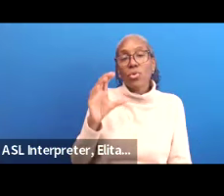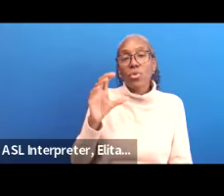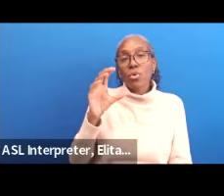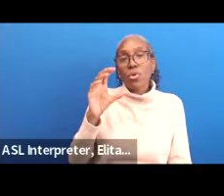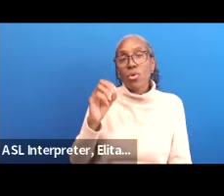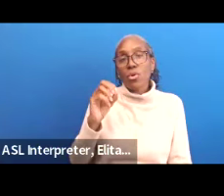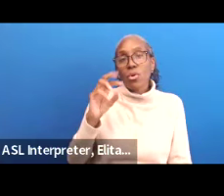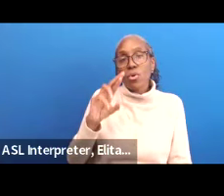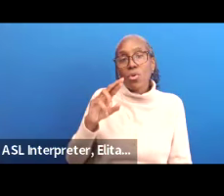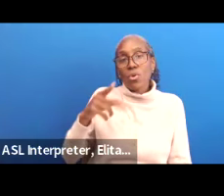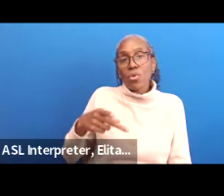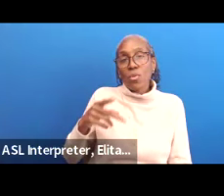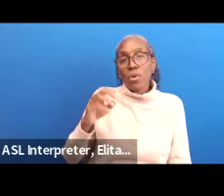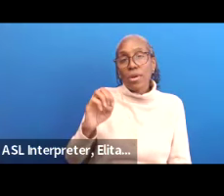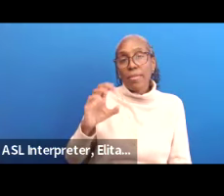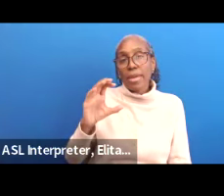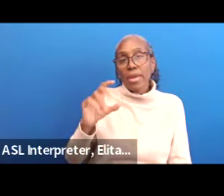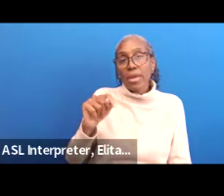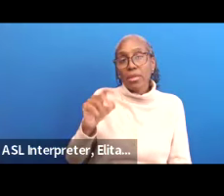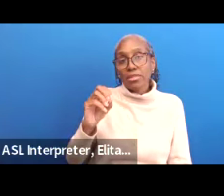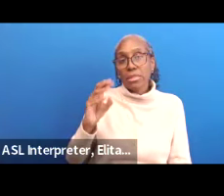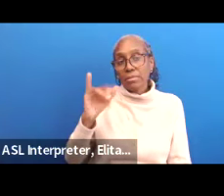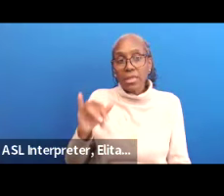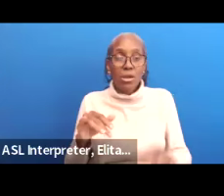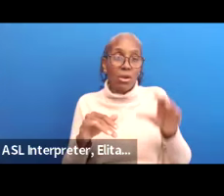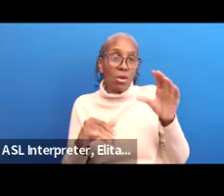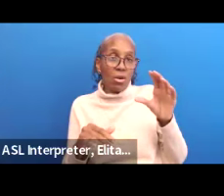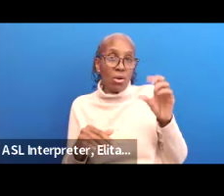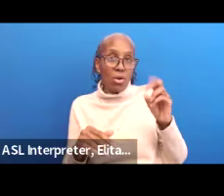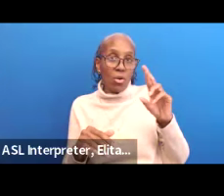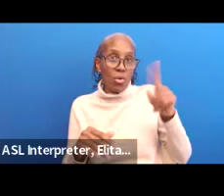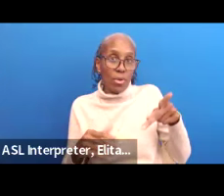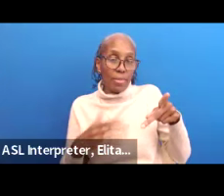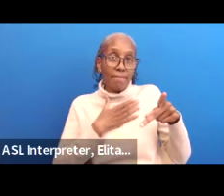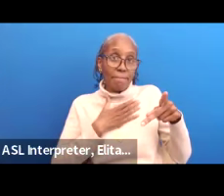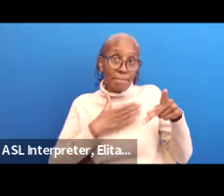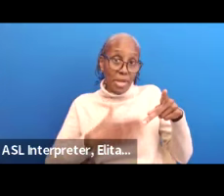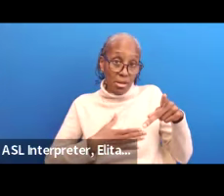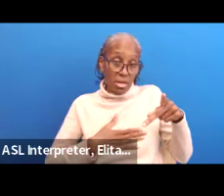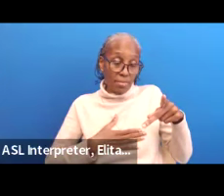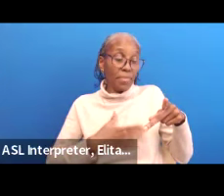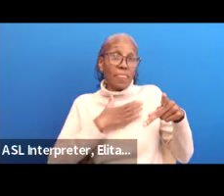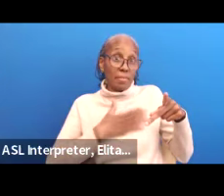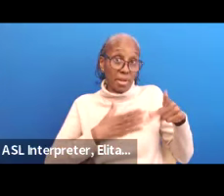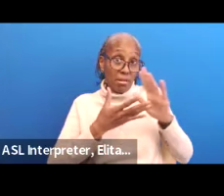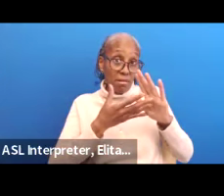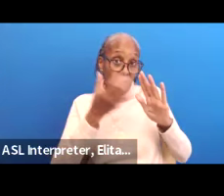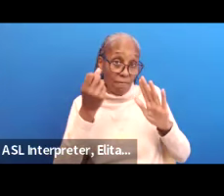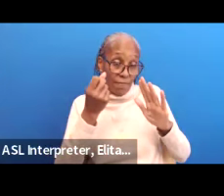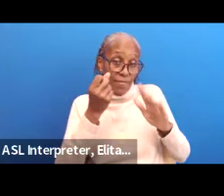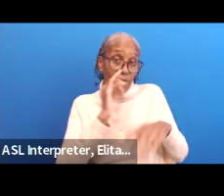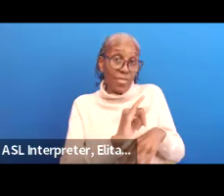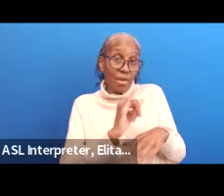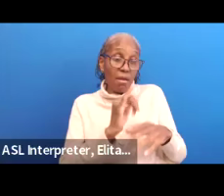corpectomy, which, see, corp is body. So if we take out the body of